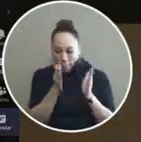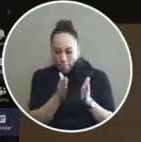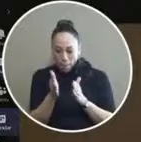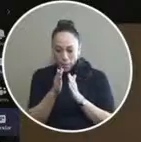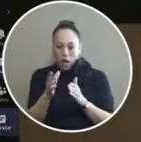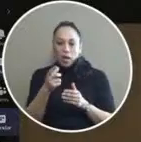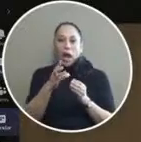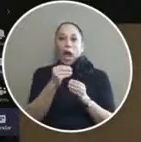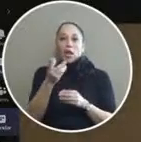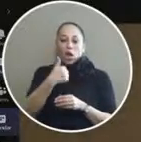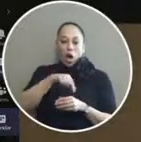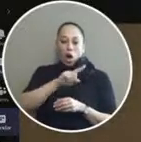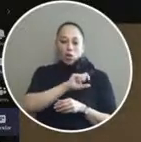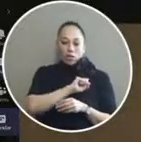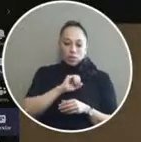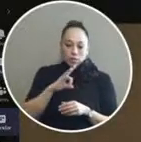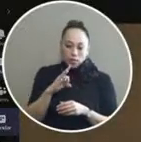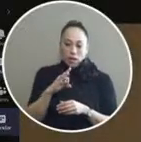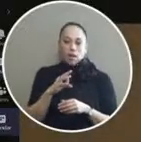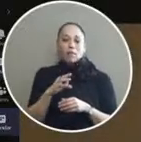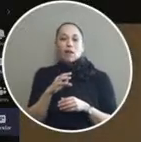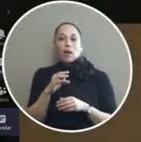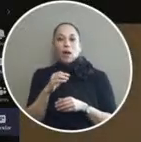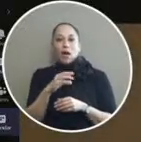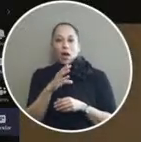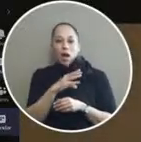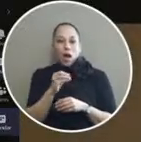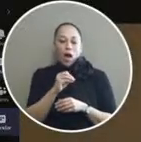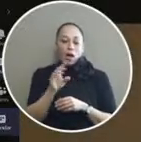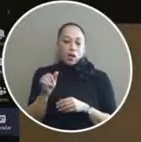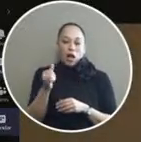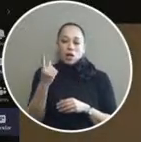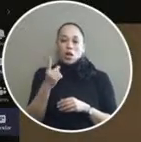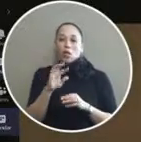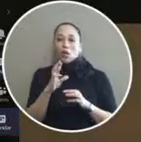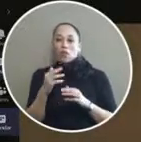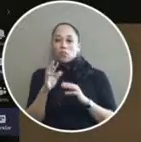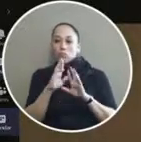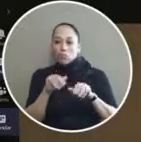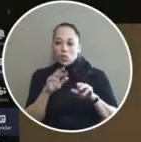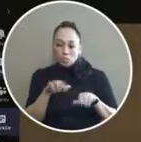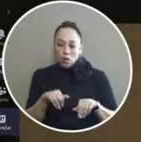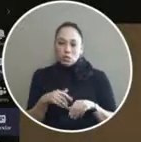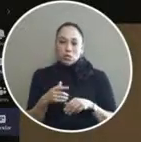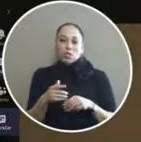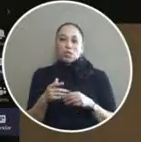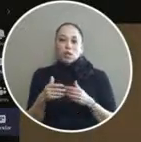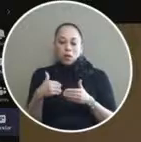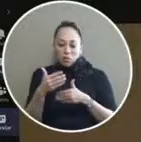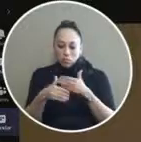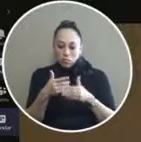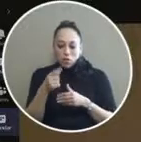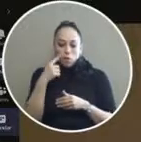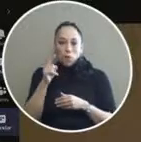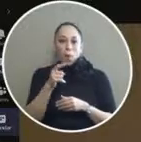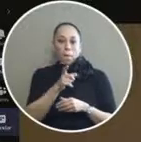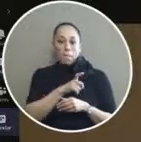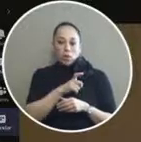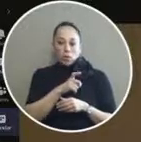and our staff have, and I've already alluded to this in lots of other responses, that we've come a long way in police and